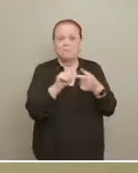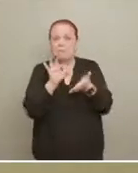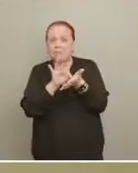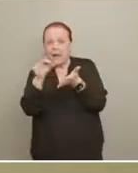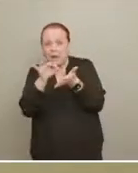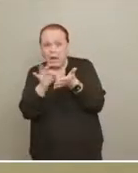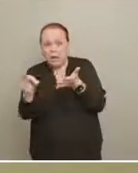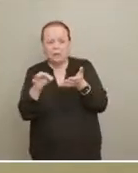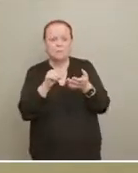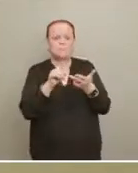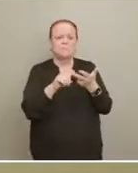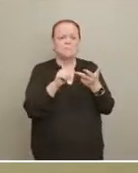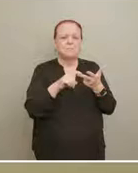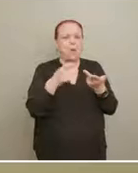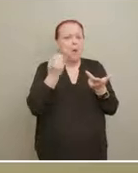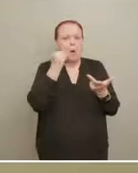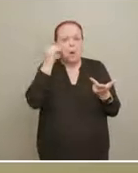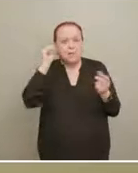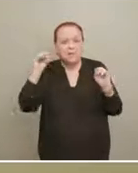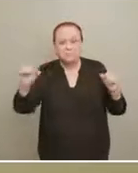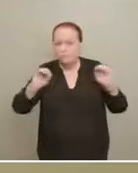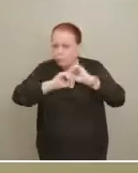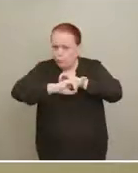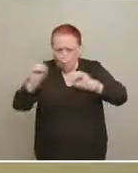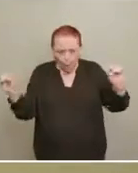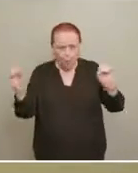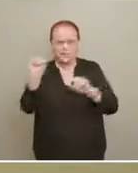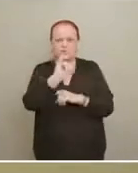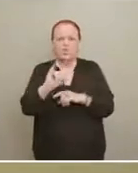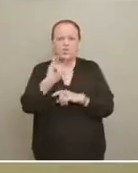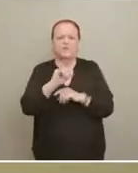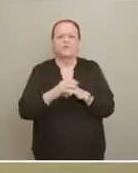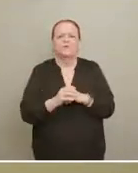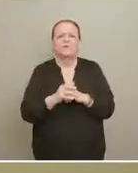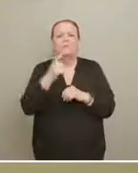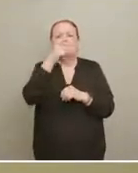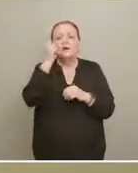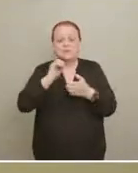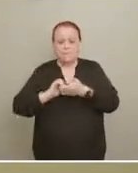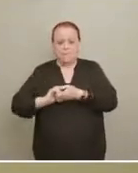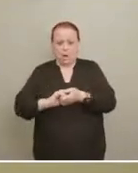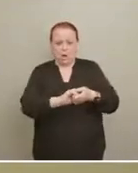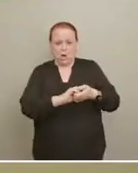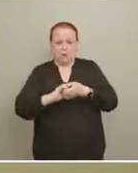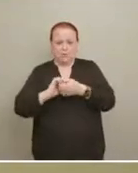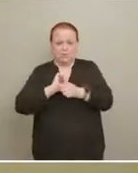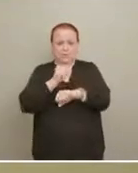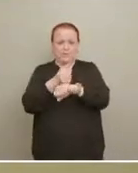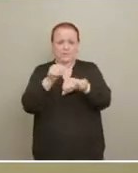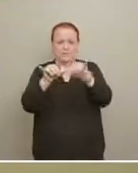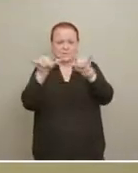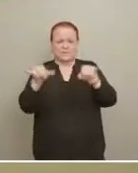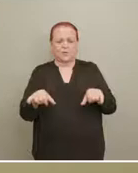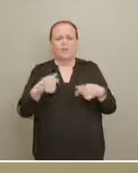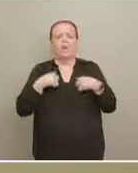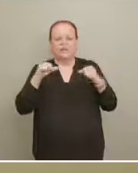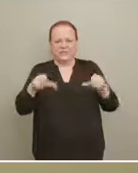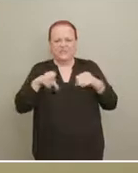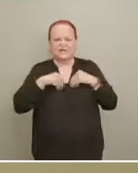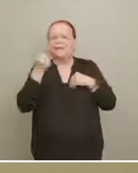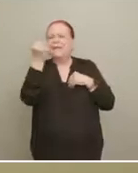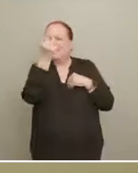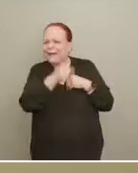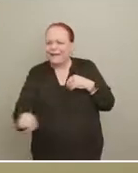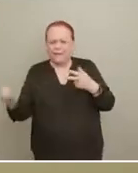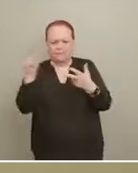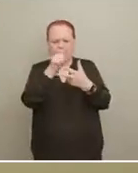the person is struggling with homelessness and might not have insurance, because of the partnership that put this together, we're able to take anybody under any of